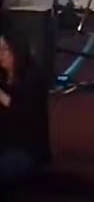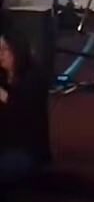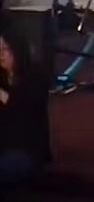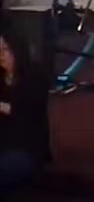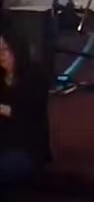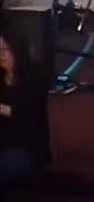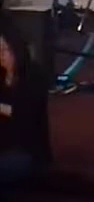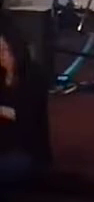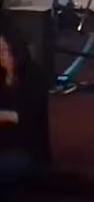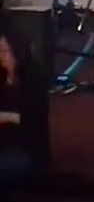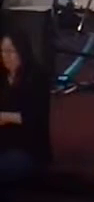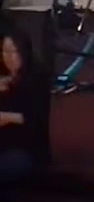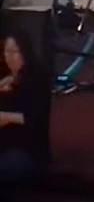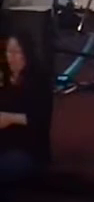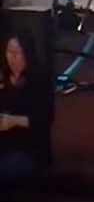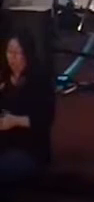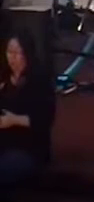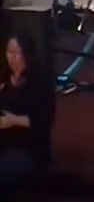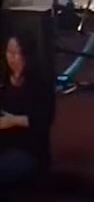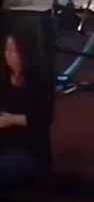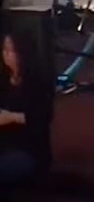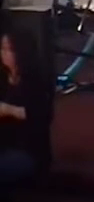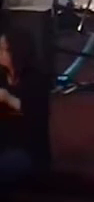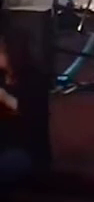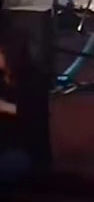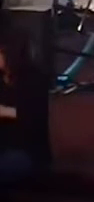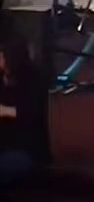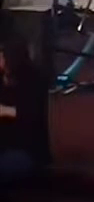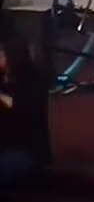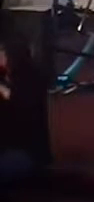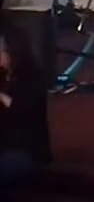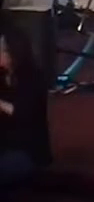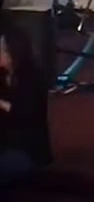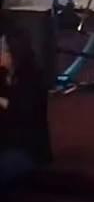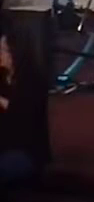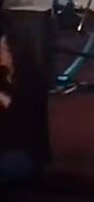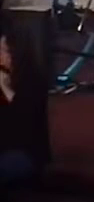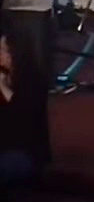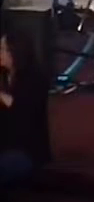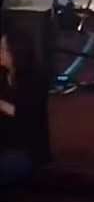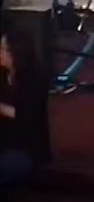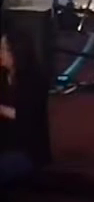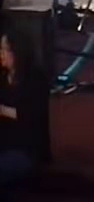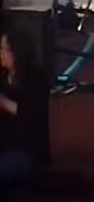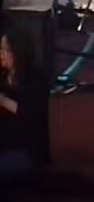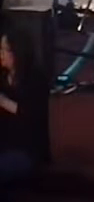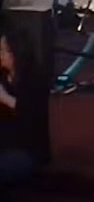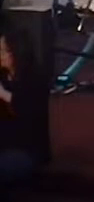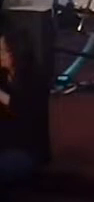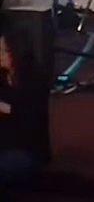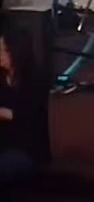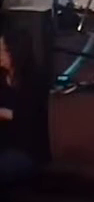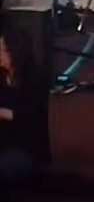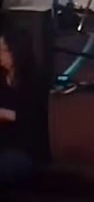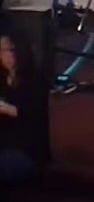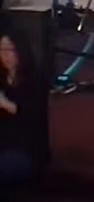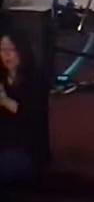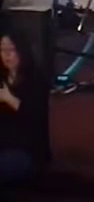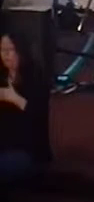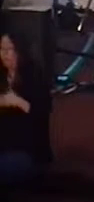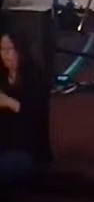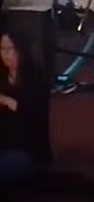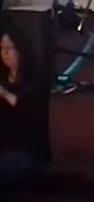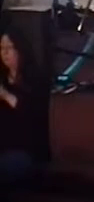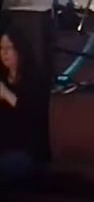they are elders or ministers or Sunday school teachers, or ministry leaders. Whatever capacity that people are leading